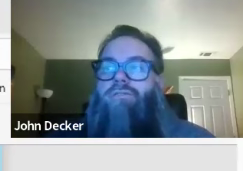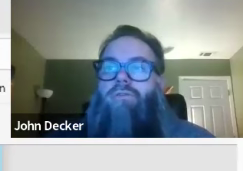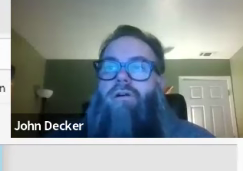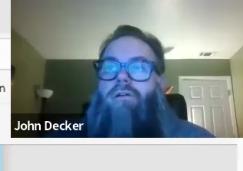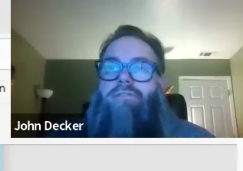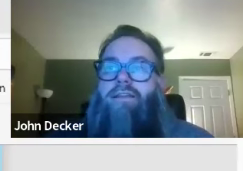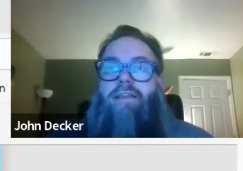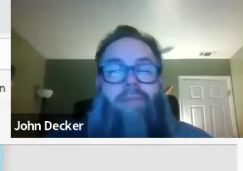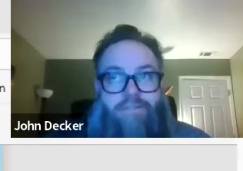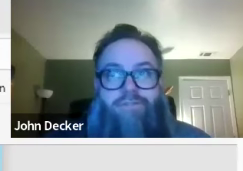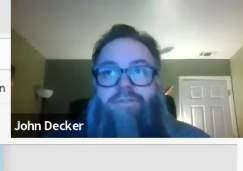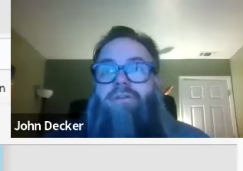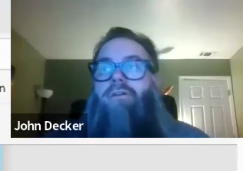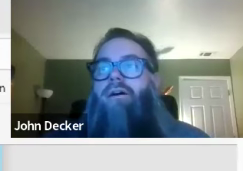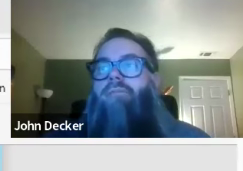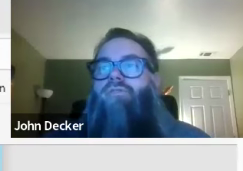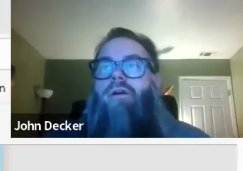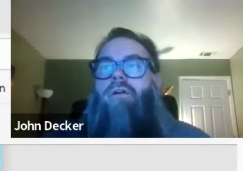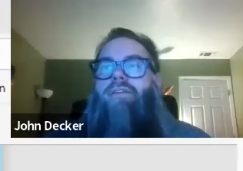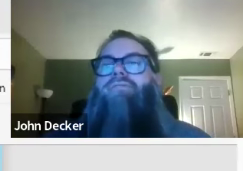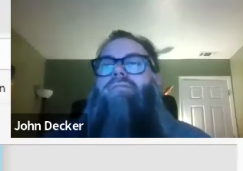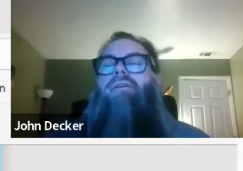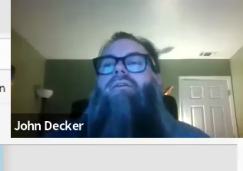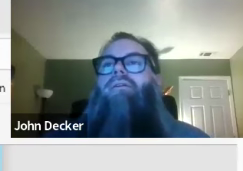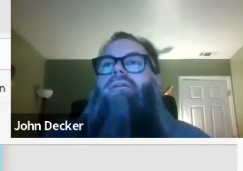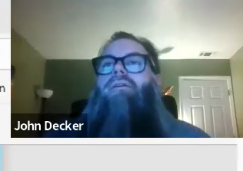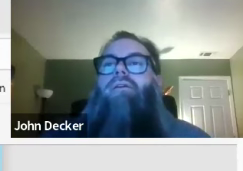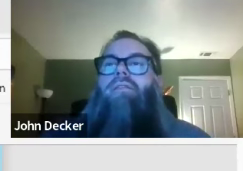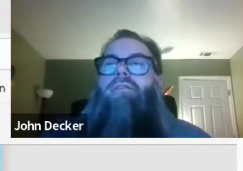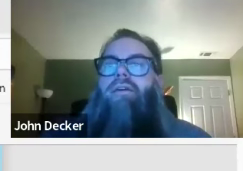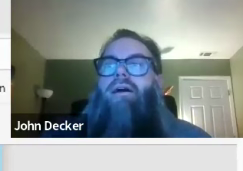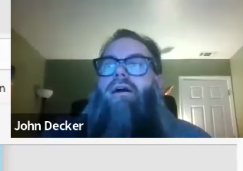and also our dedicated managers throughout our agency.